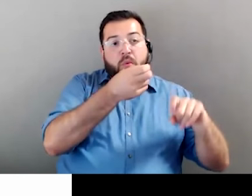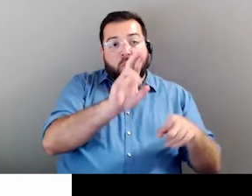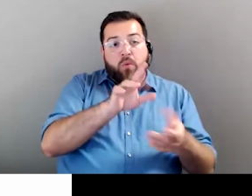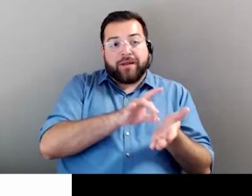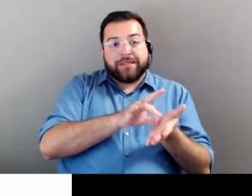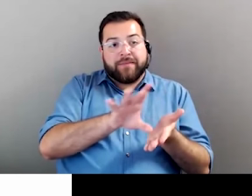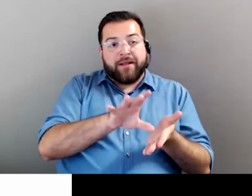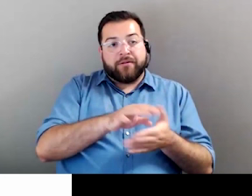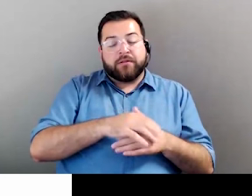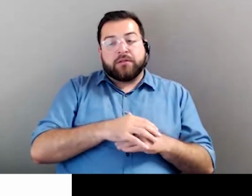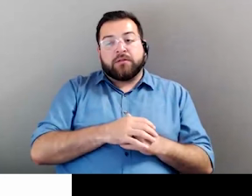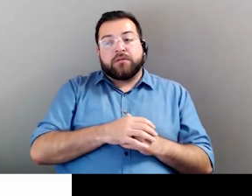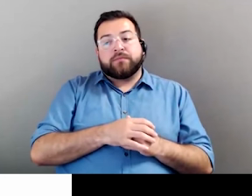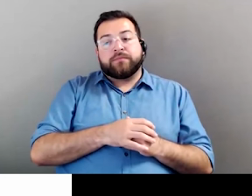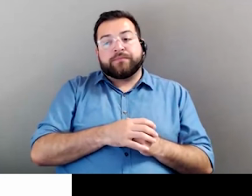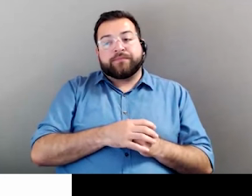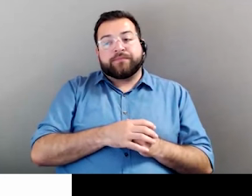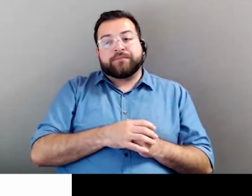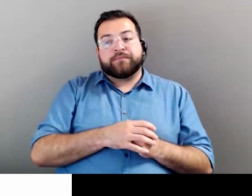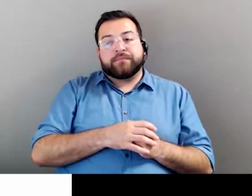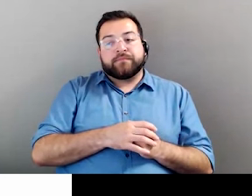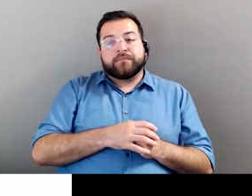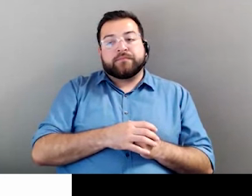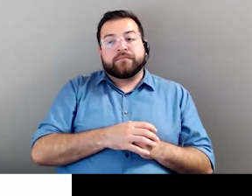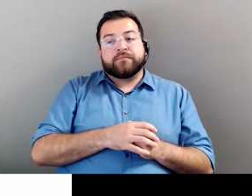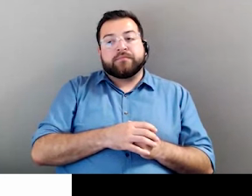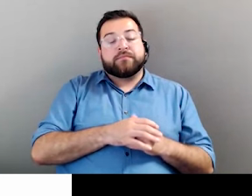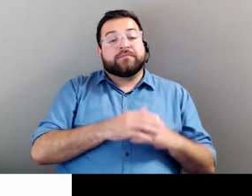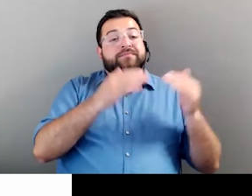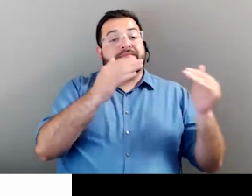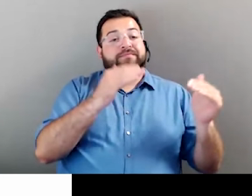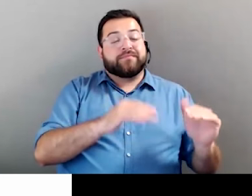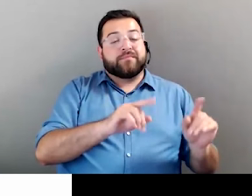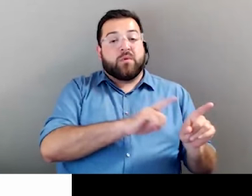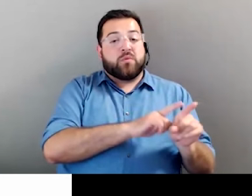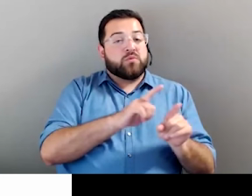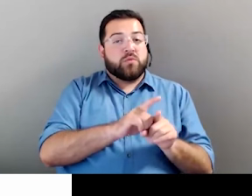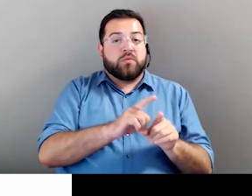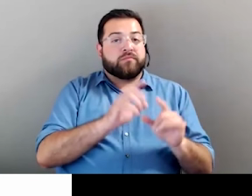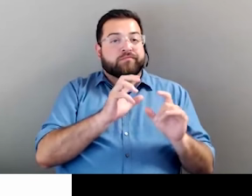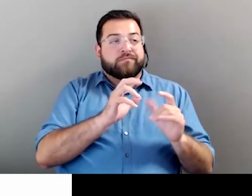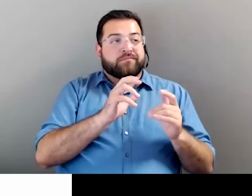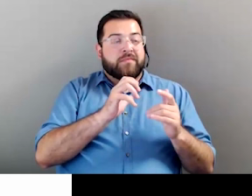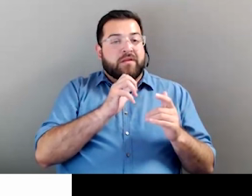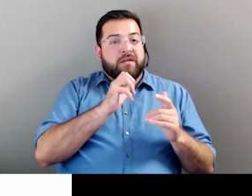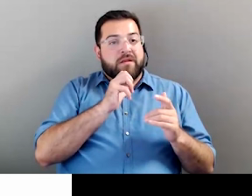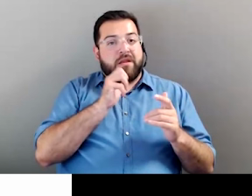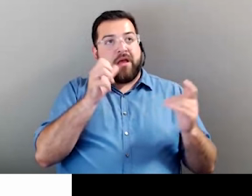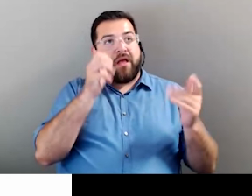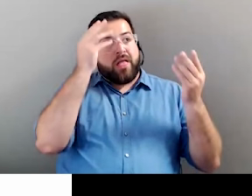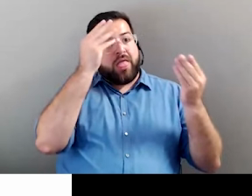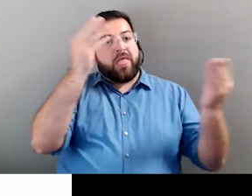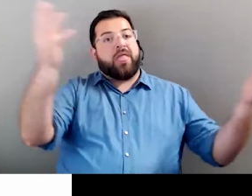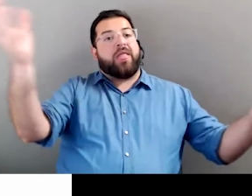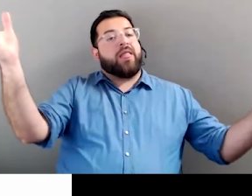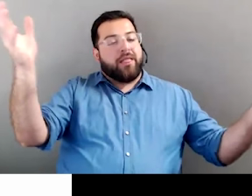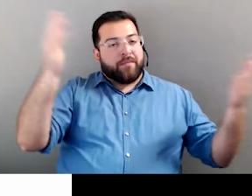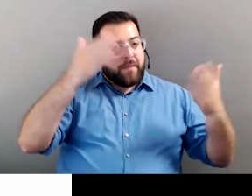then also, in terms of Title IX cases, it's not public knowledge. We don't information share with other